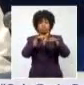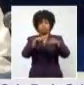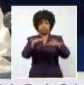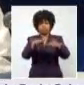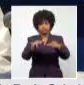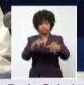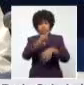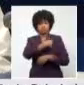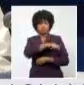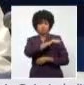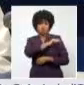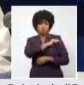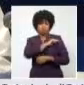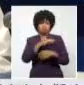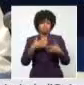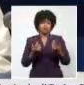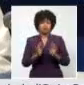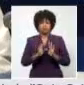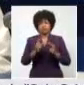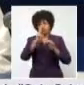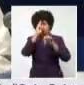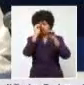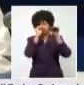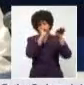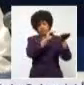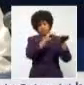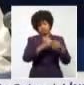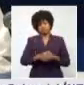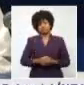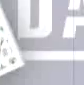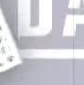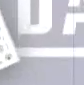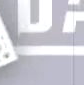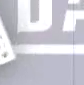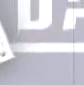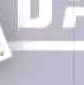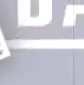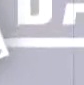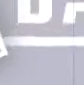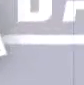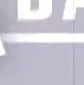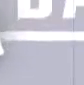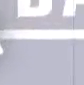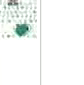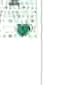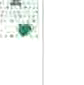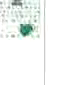personnel. And this is what we had to report today.